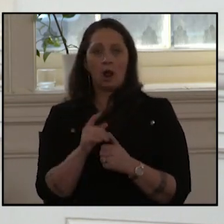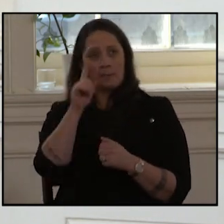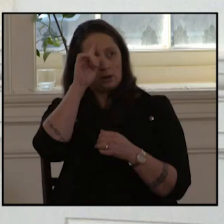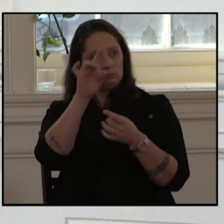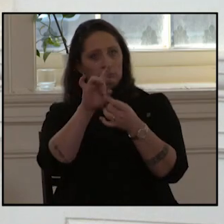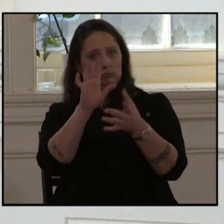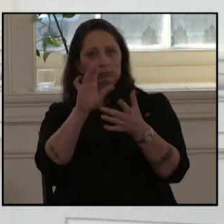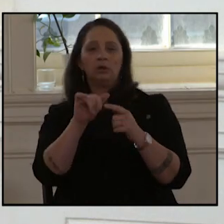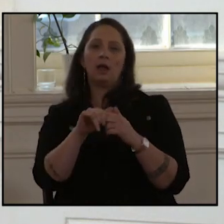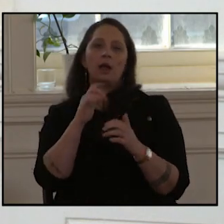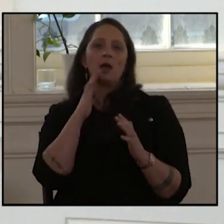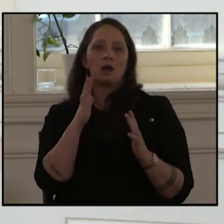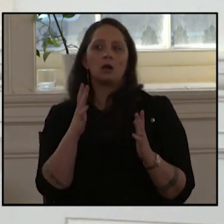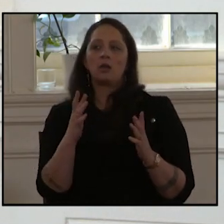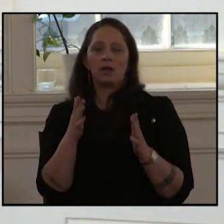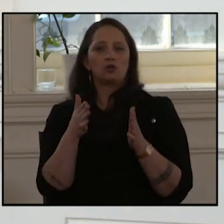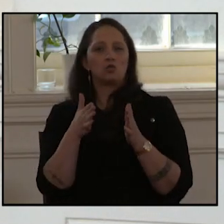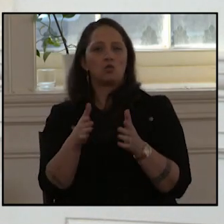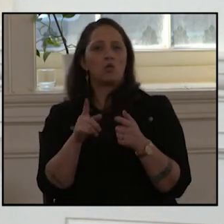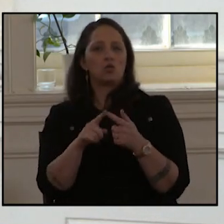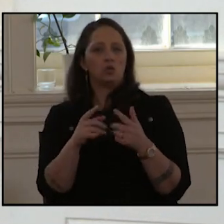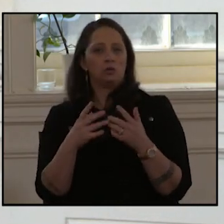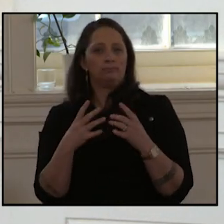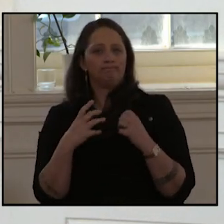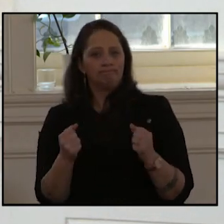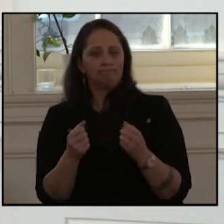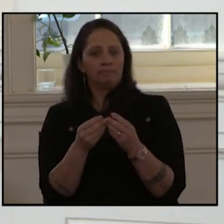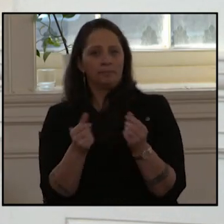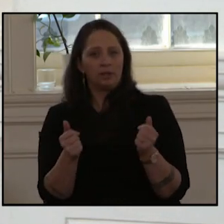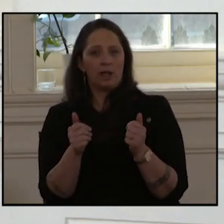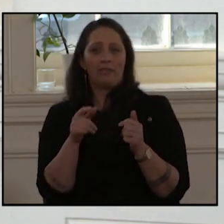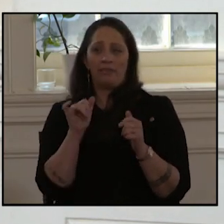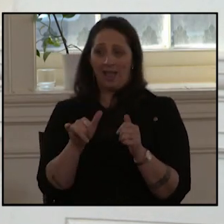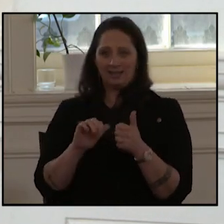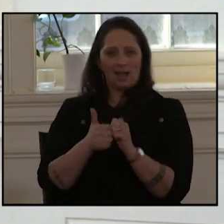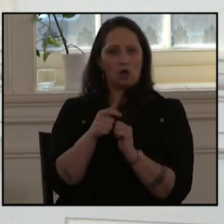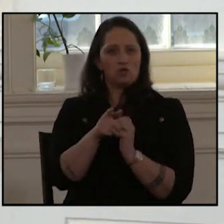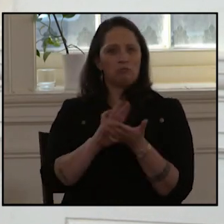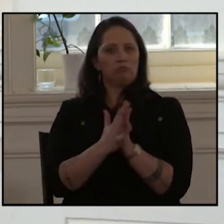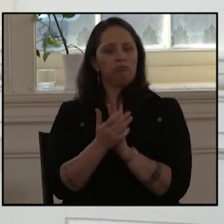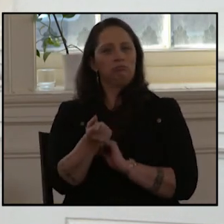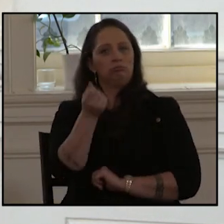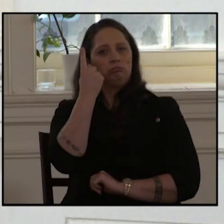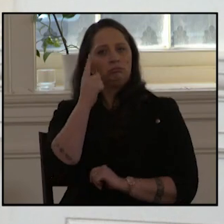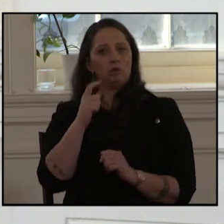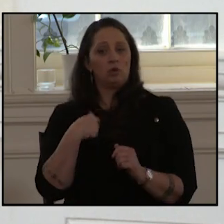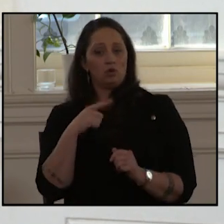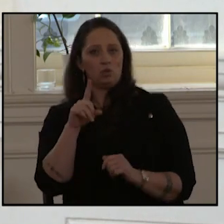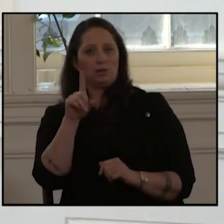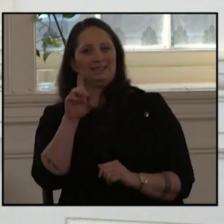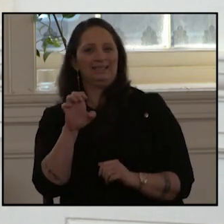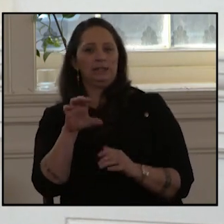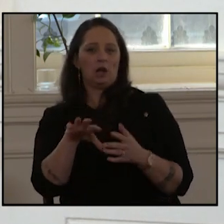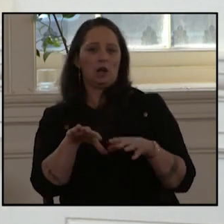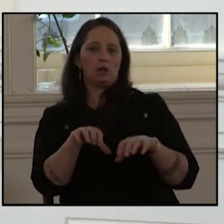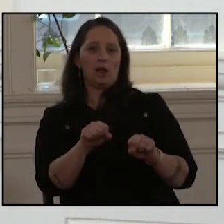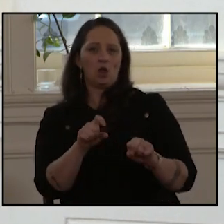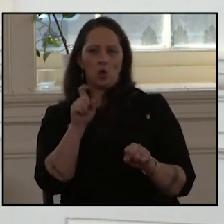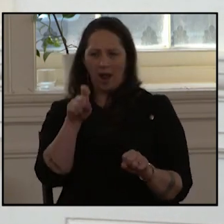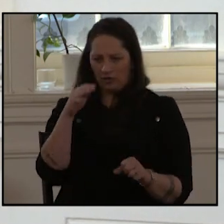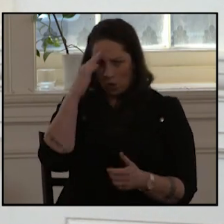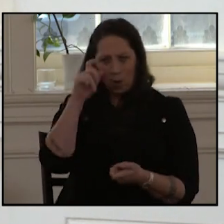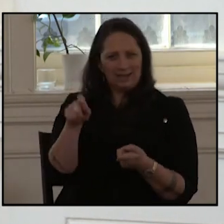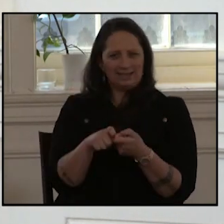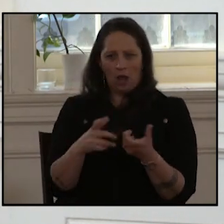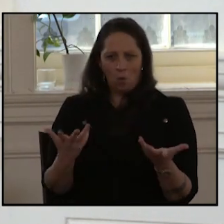minds, that is the road to healing, that is the road to understanding. And in order to decolonize, we have to know what we're decolonizing. We